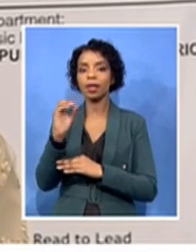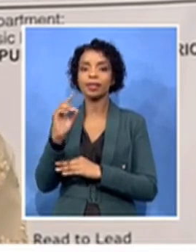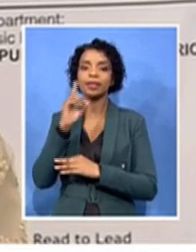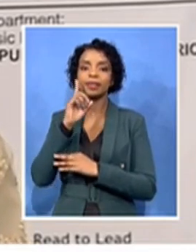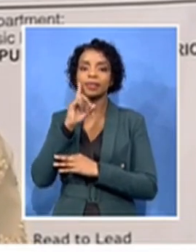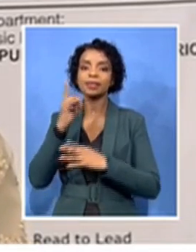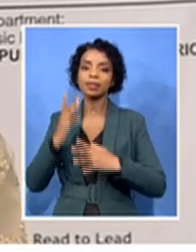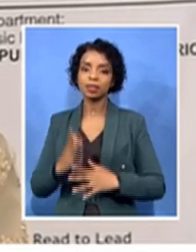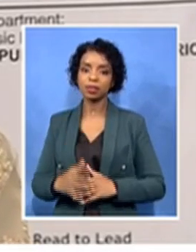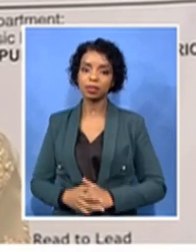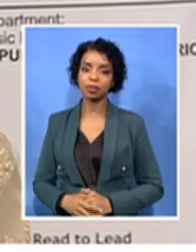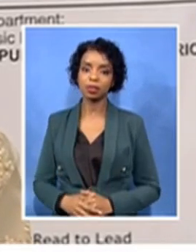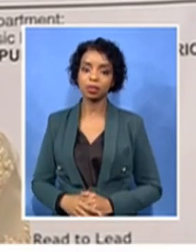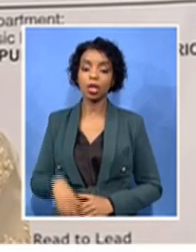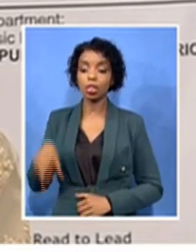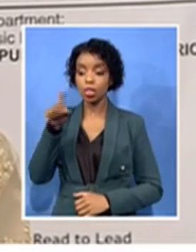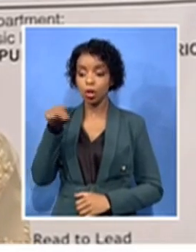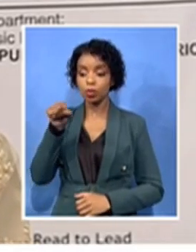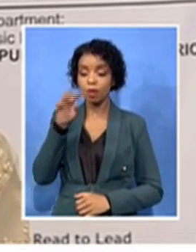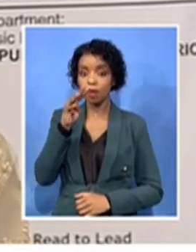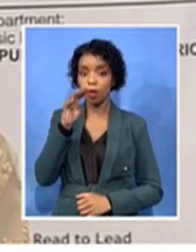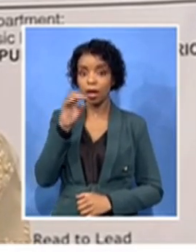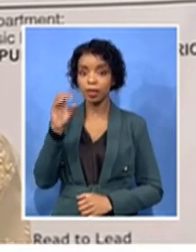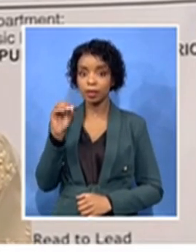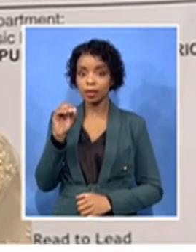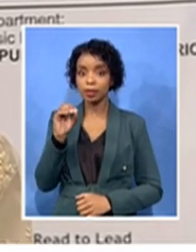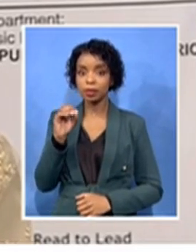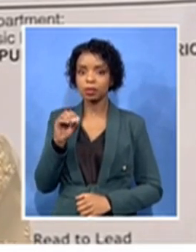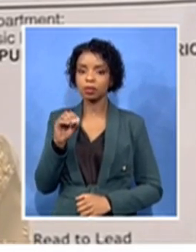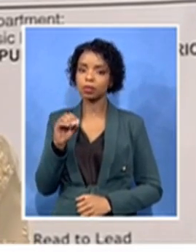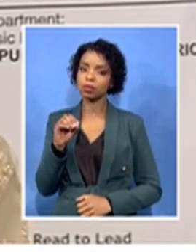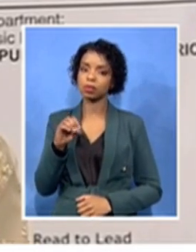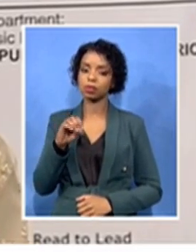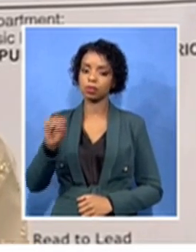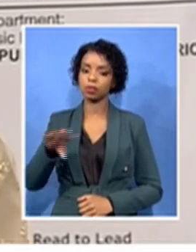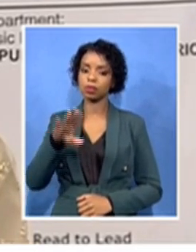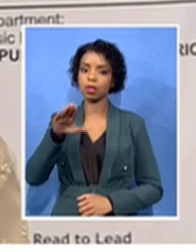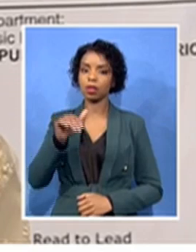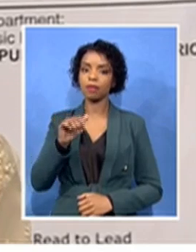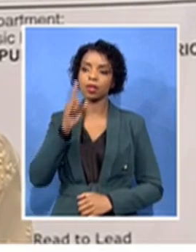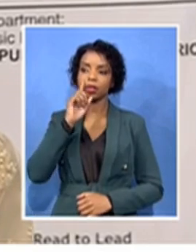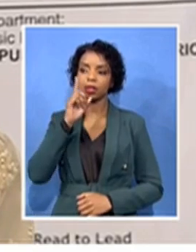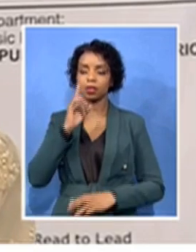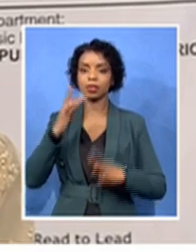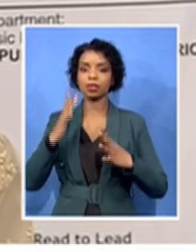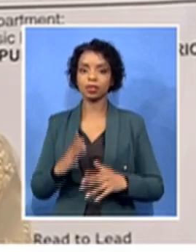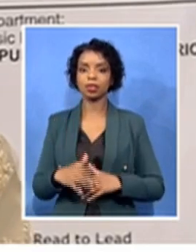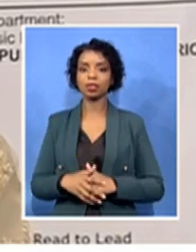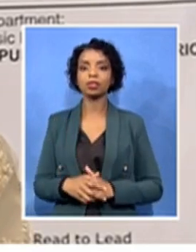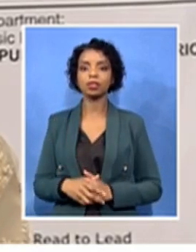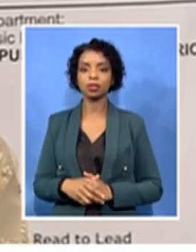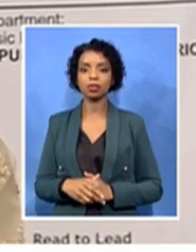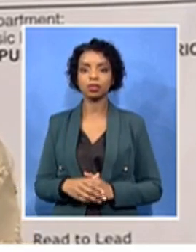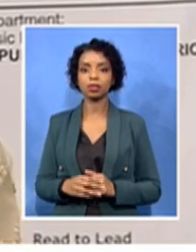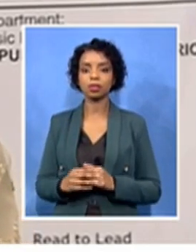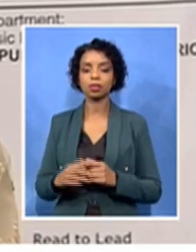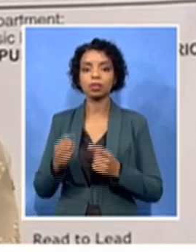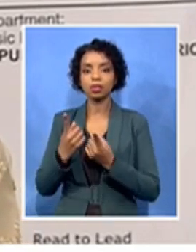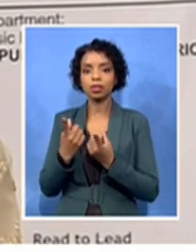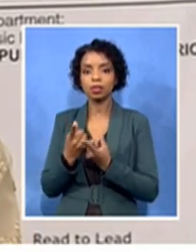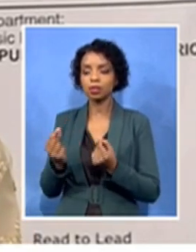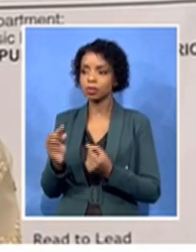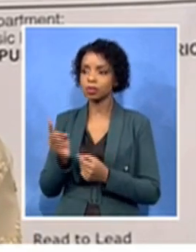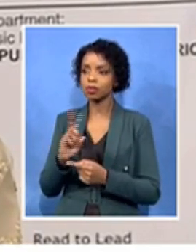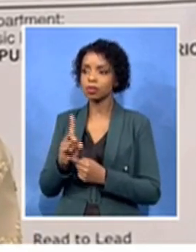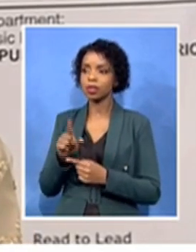more than 400 South African teachers who were South African citizens between 22 and 65, it produced the following profile: